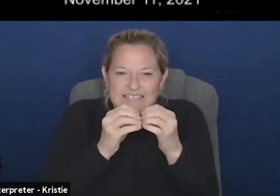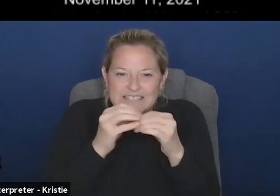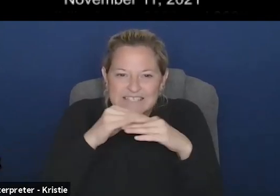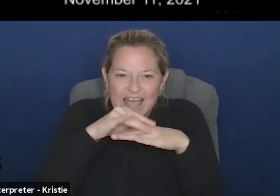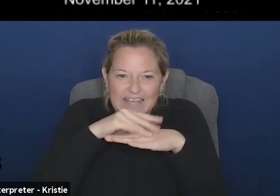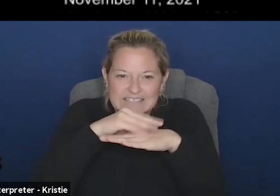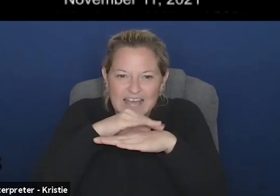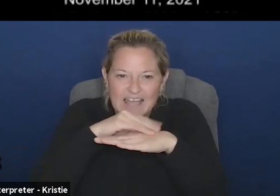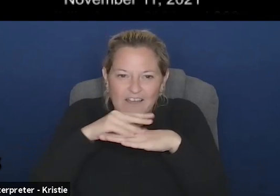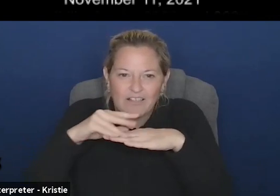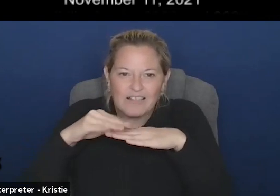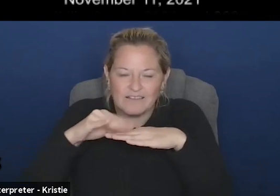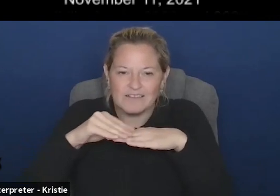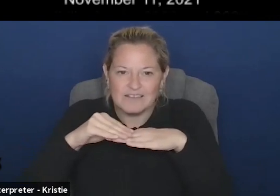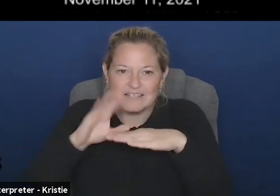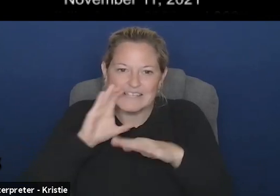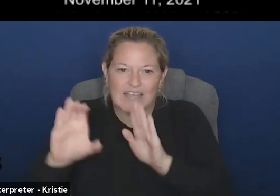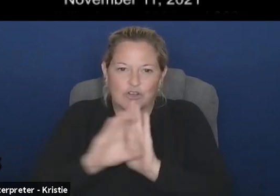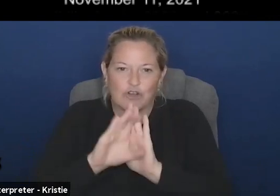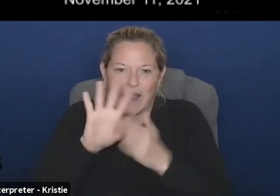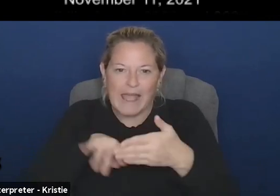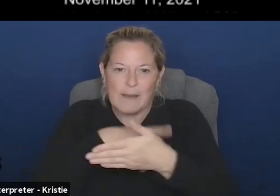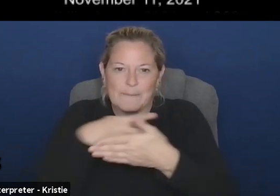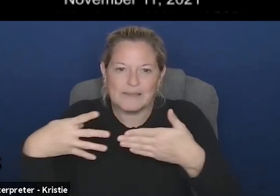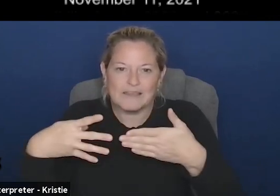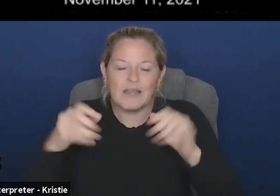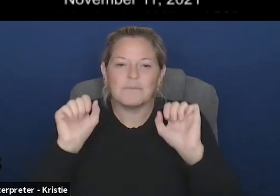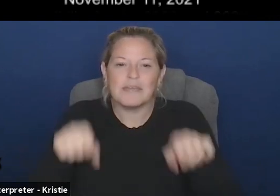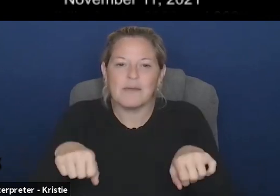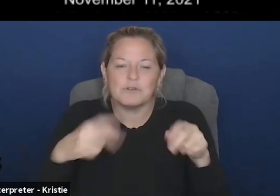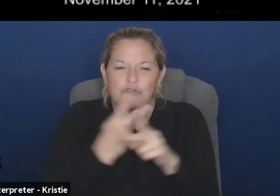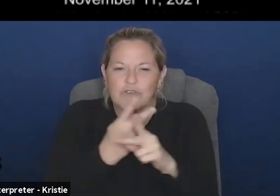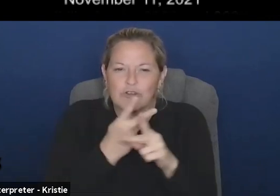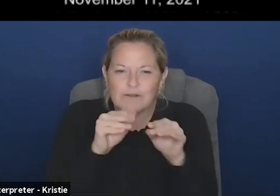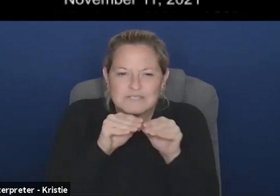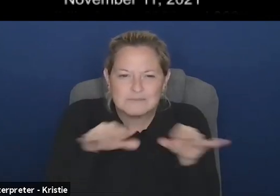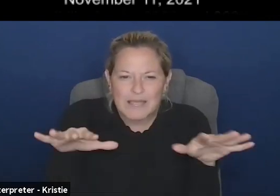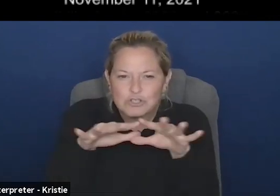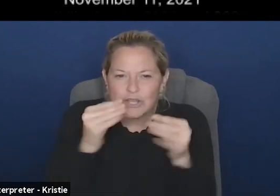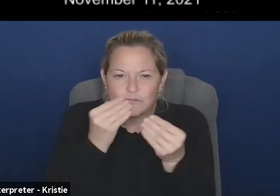able to represent spatial information in tactile form is